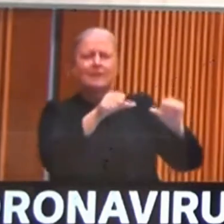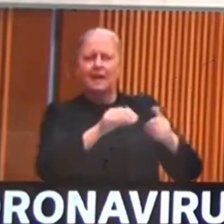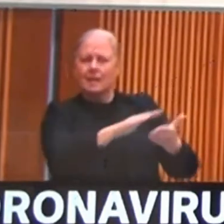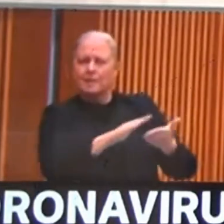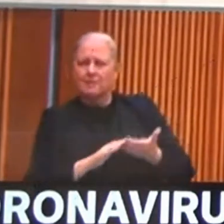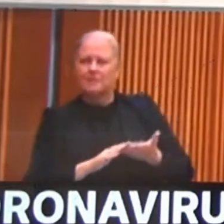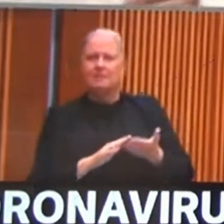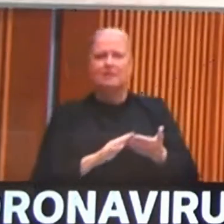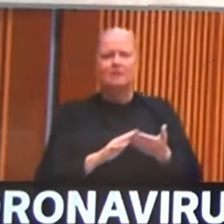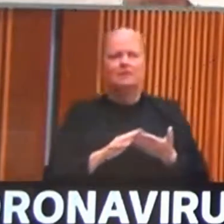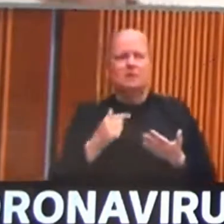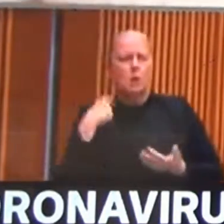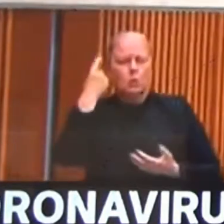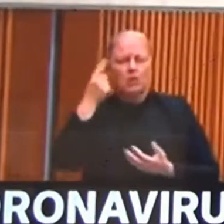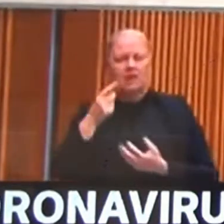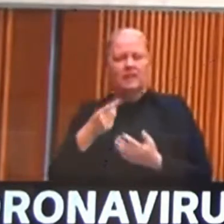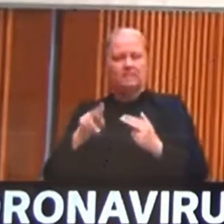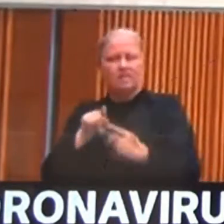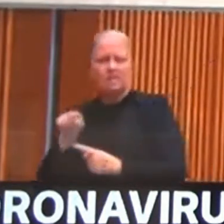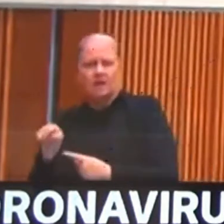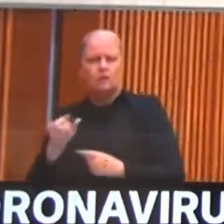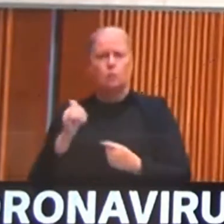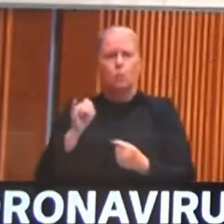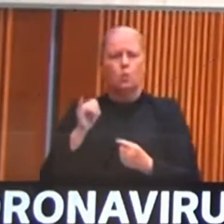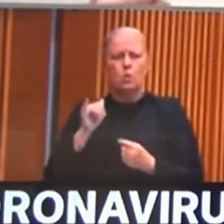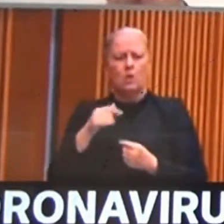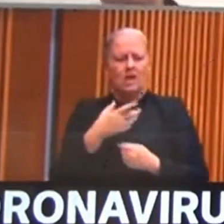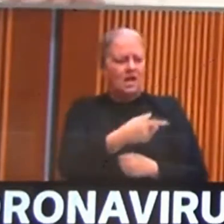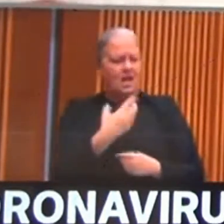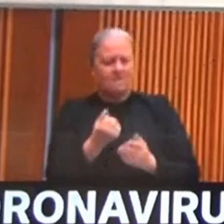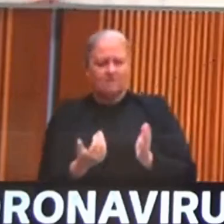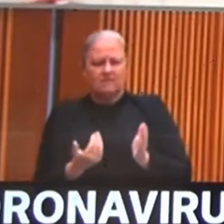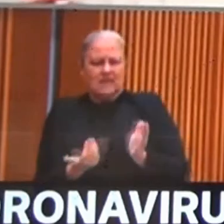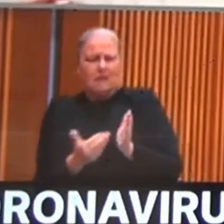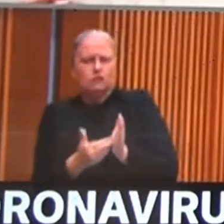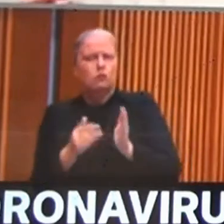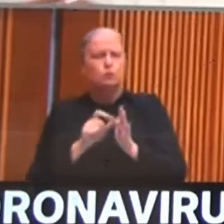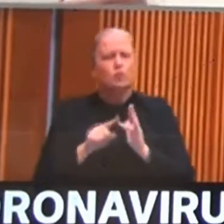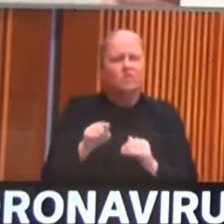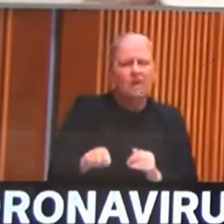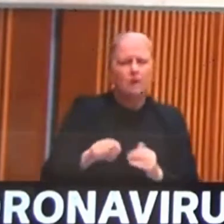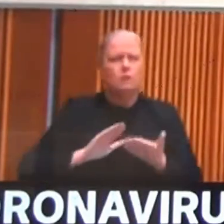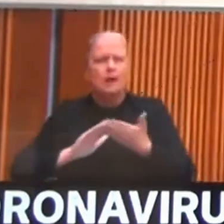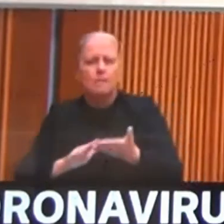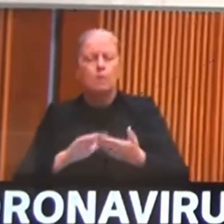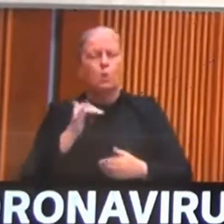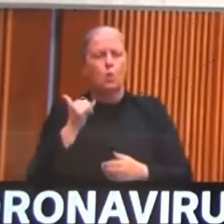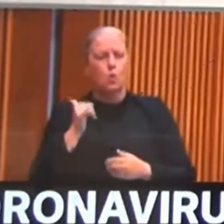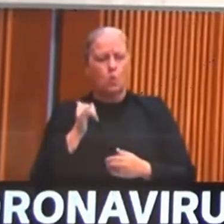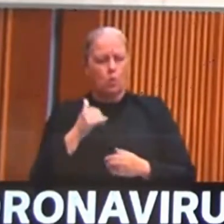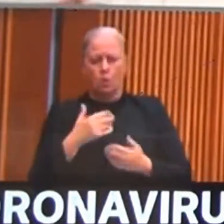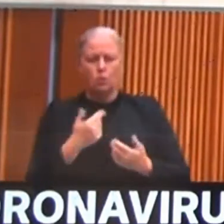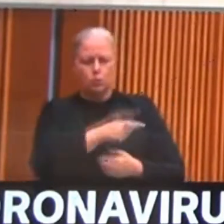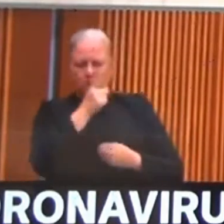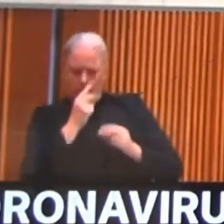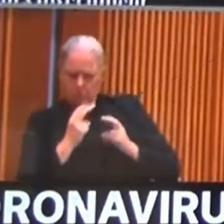border closures? When additional measures were put in place, can you actually track, for example, whether or not those are having